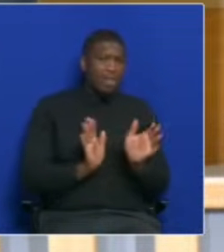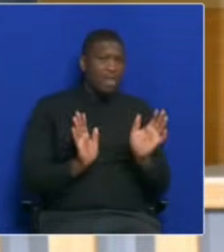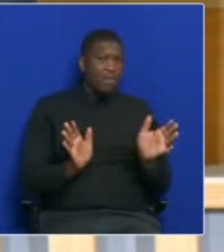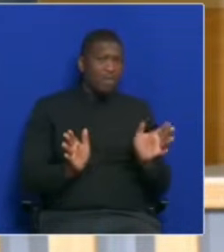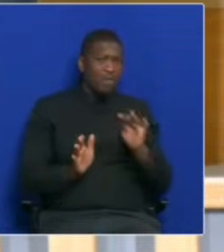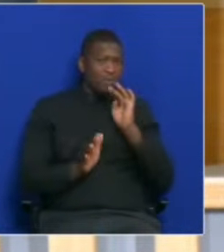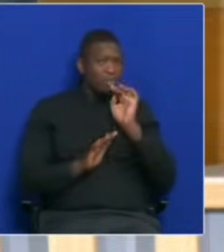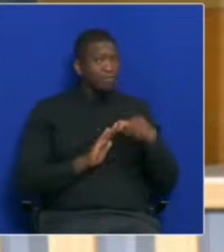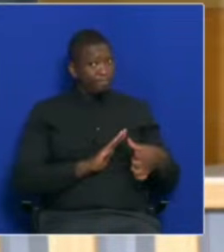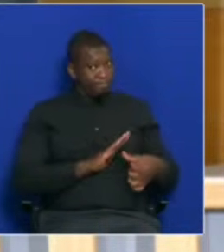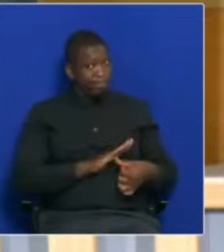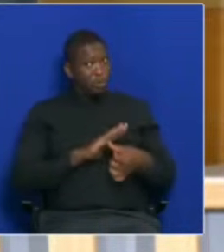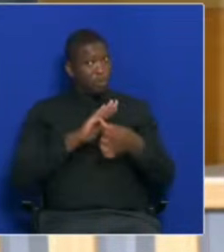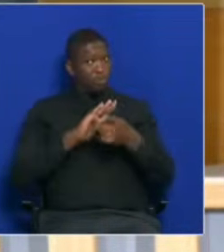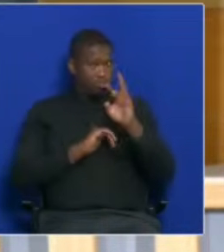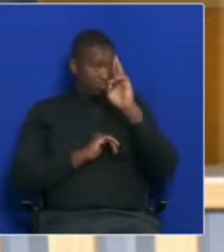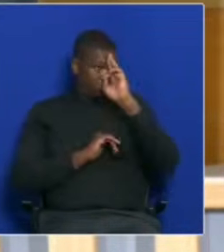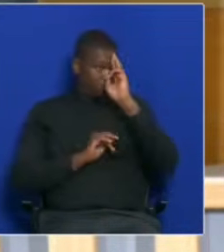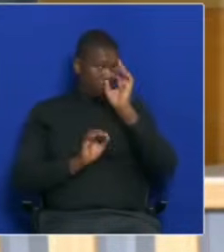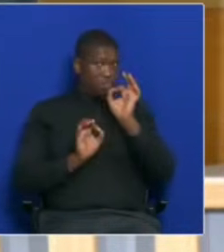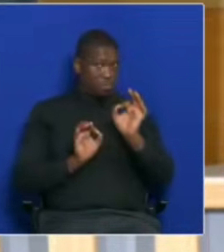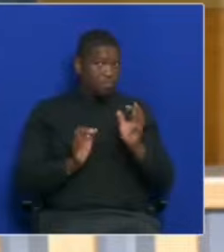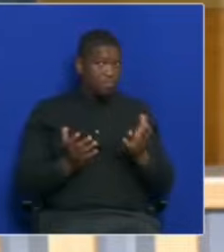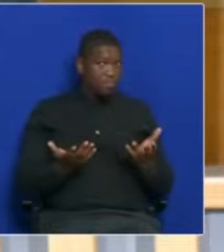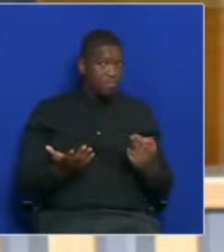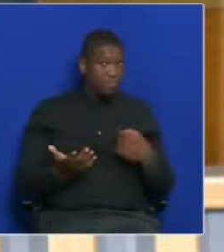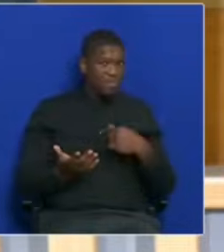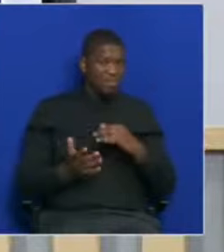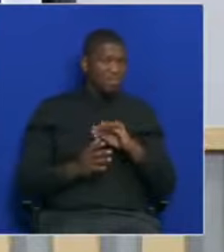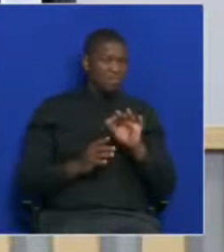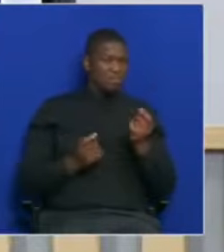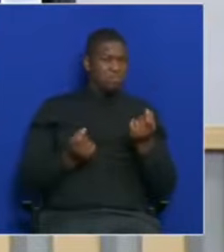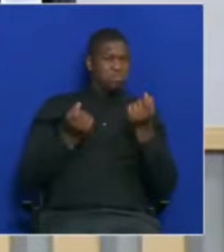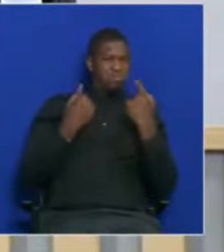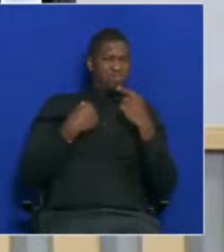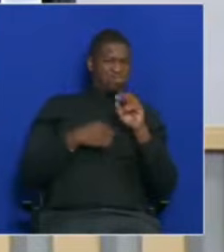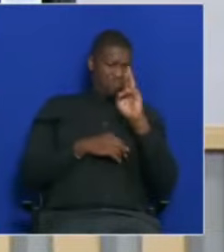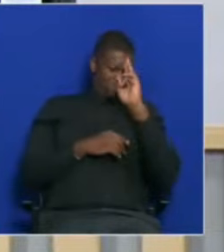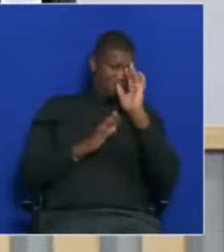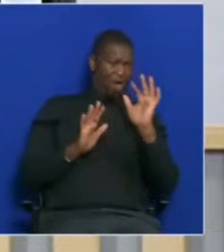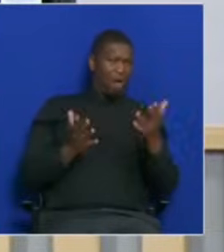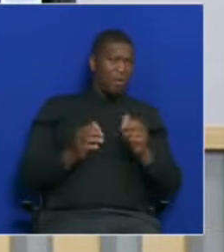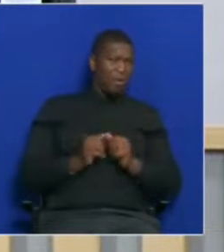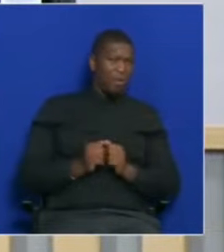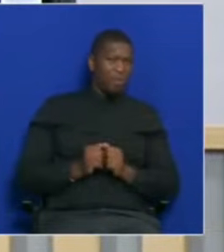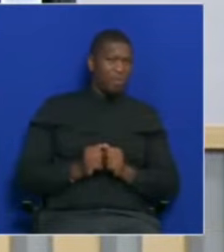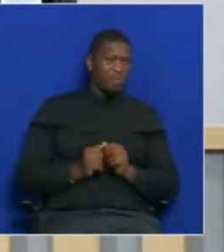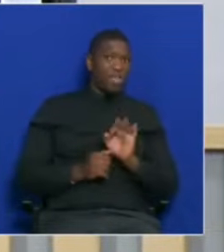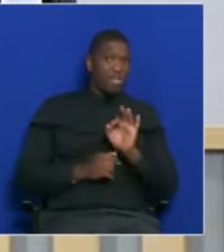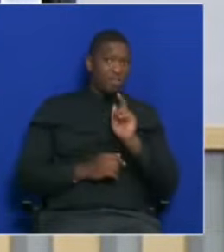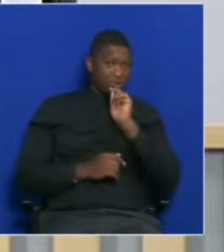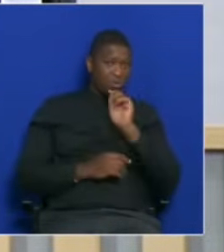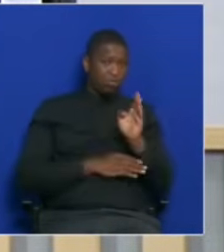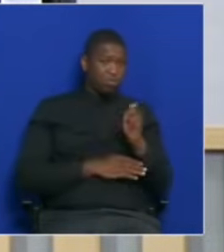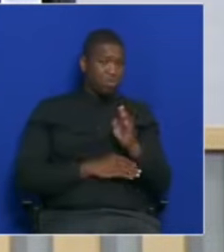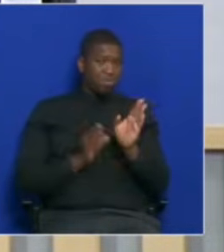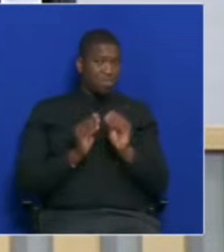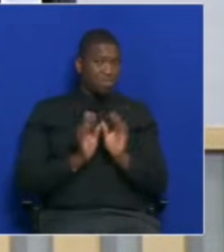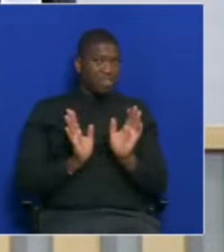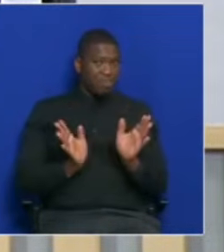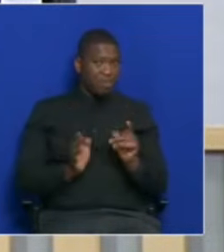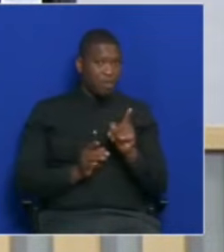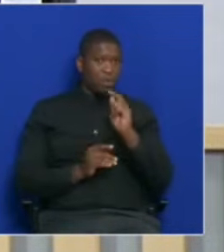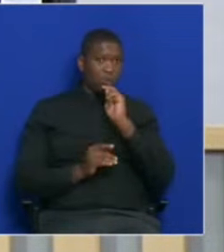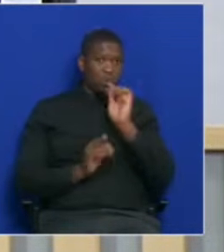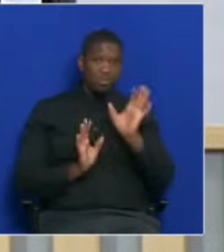seriousness that I don't understand that you don't remember. If you were in that meeting and you've told us you participated in that